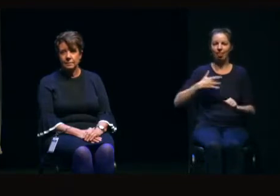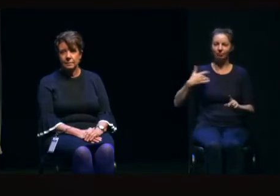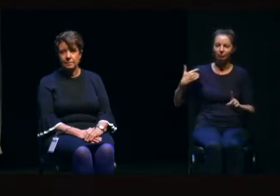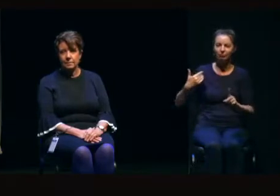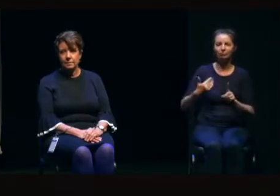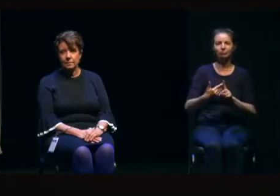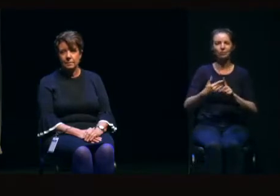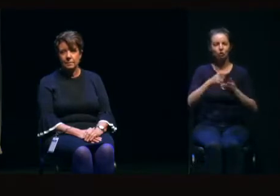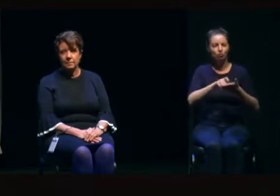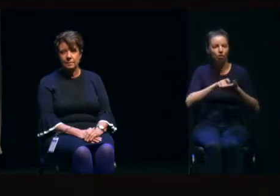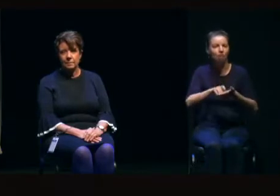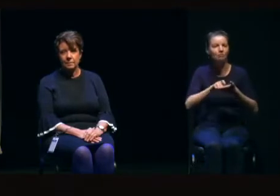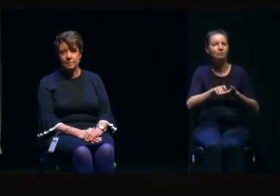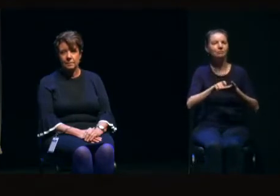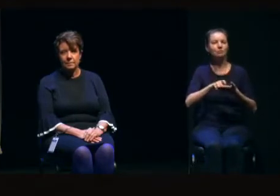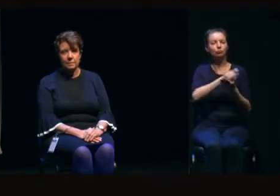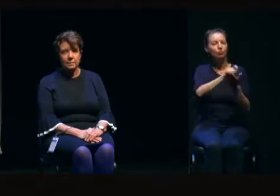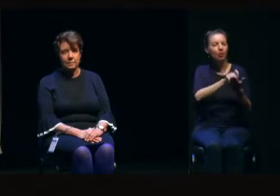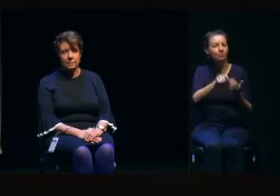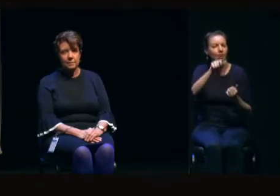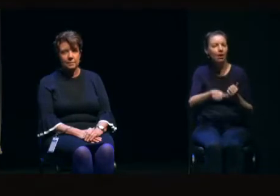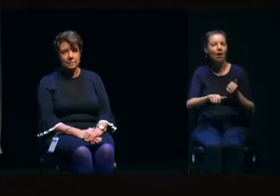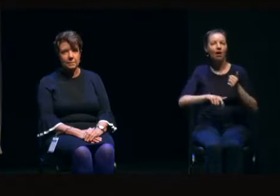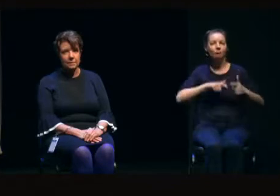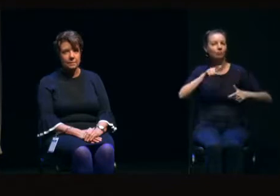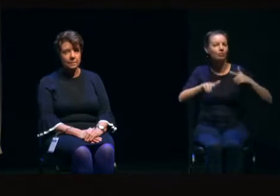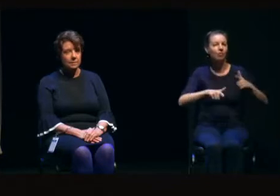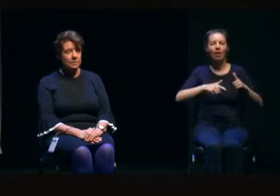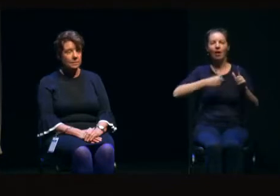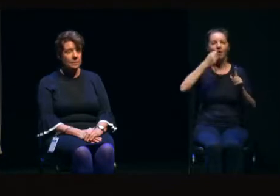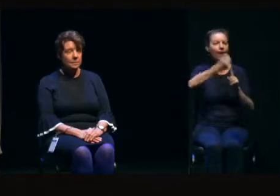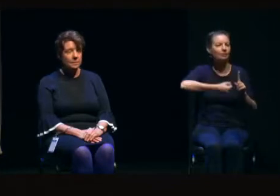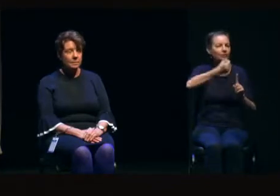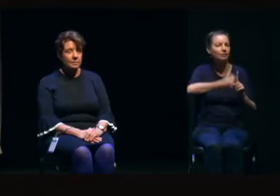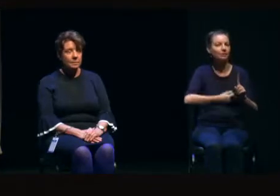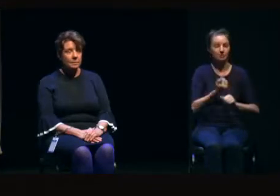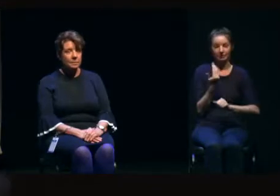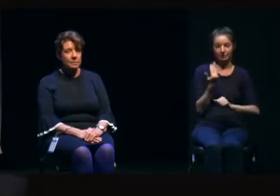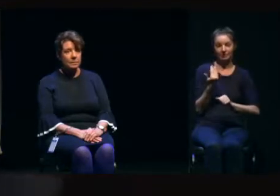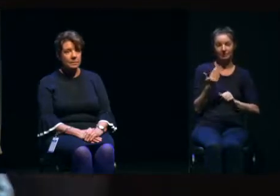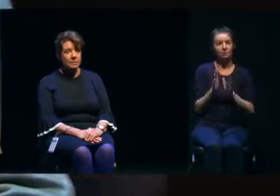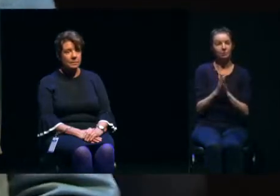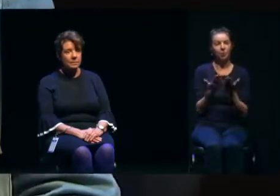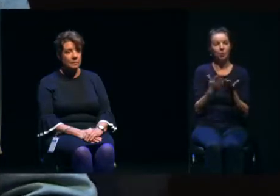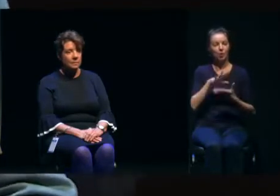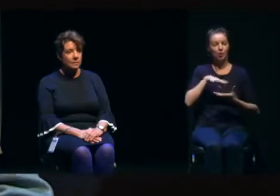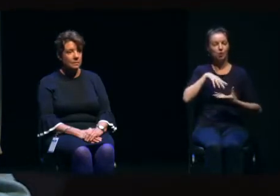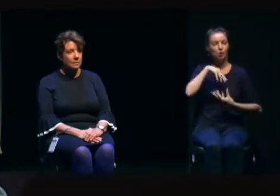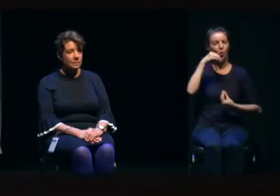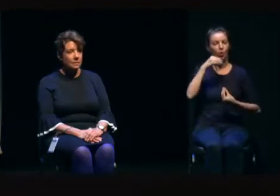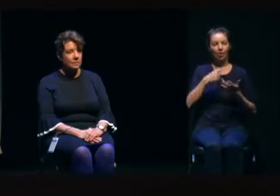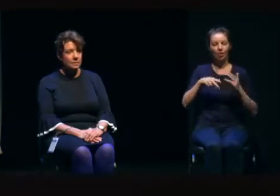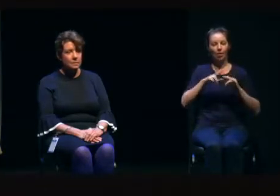activist, author, lecturer, traveller. Her latest work, The Soul of a Woman, a very beautiful